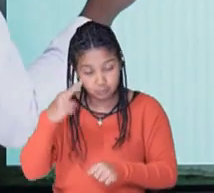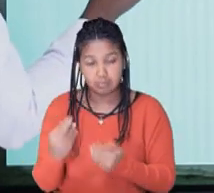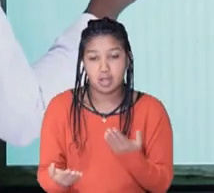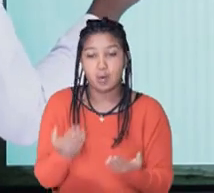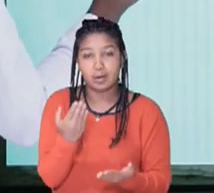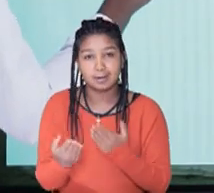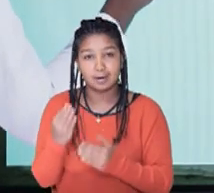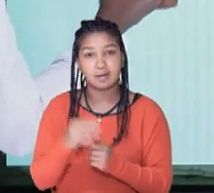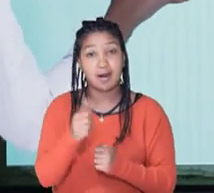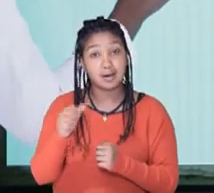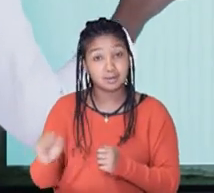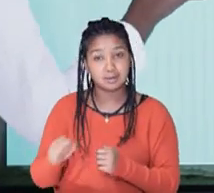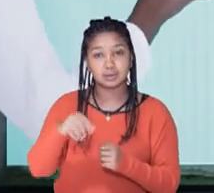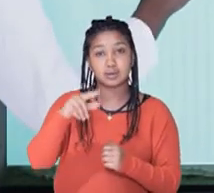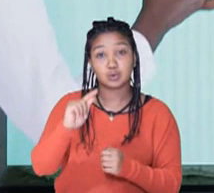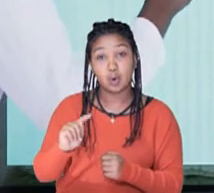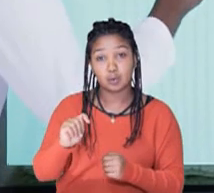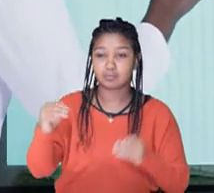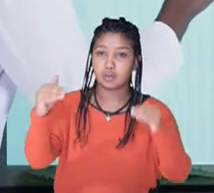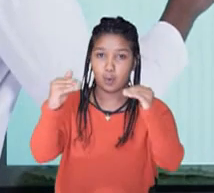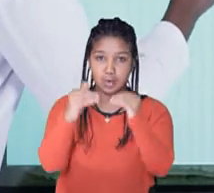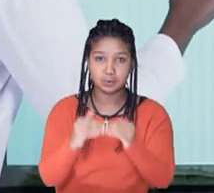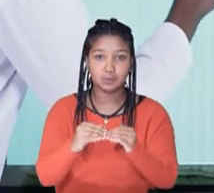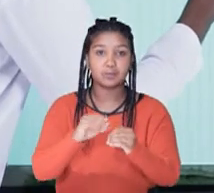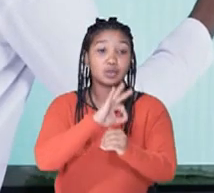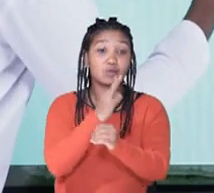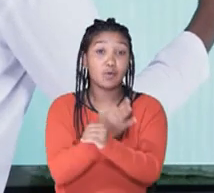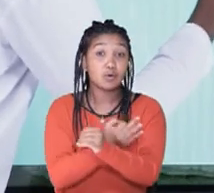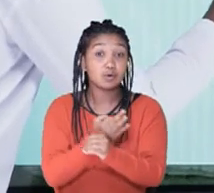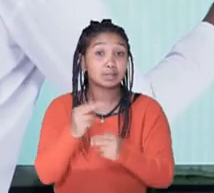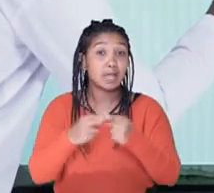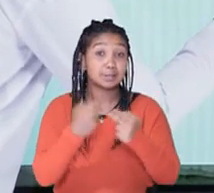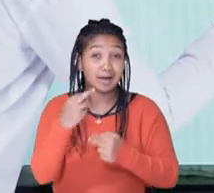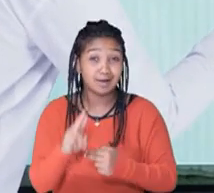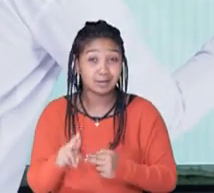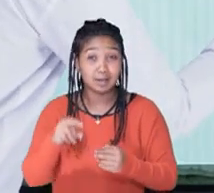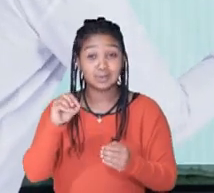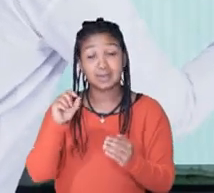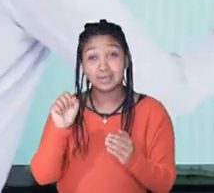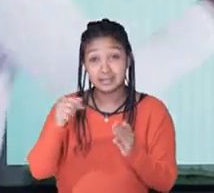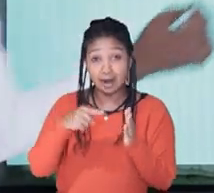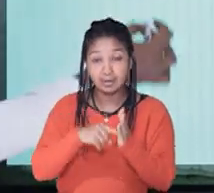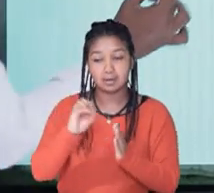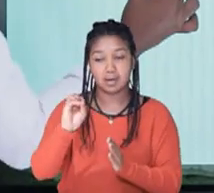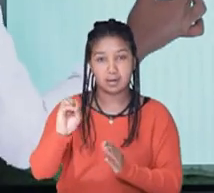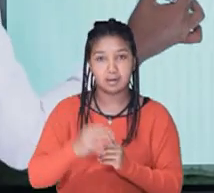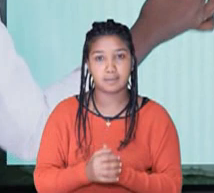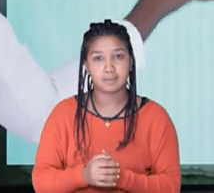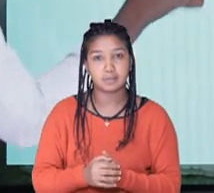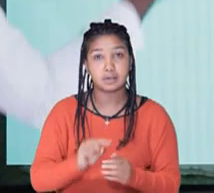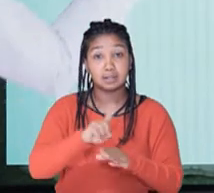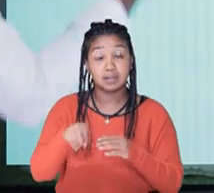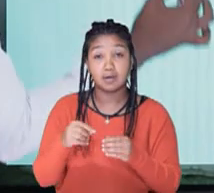weight as torque tau is equals to force times r times sine theta.